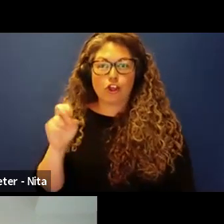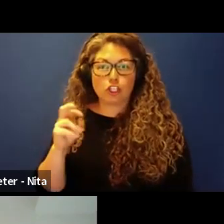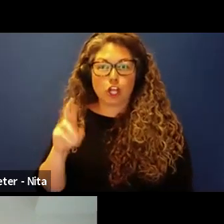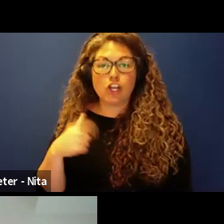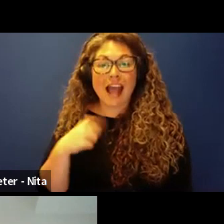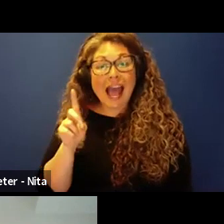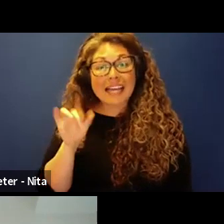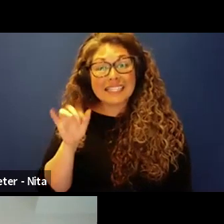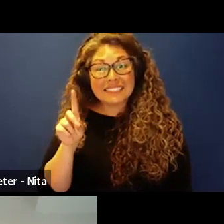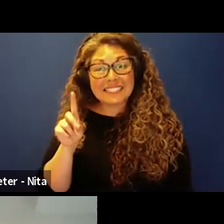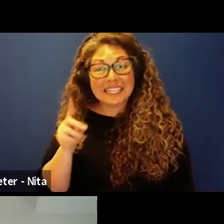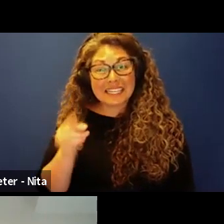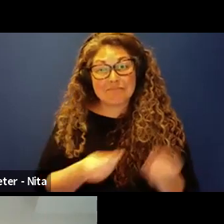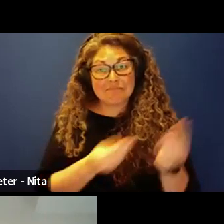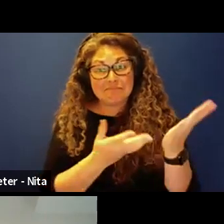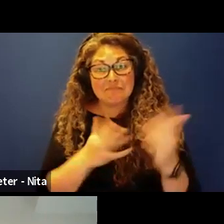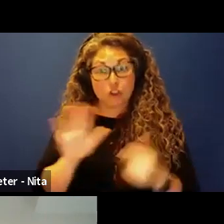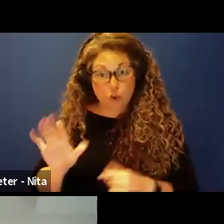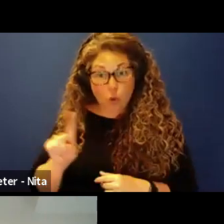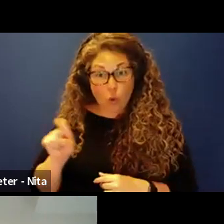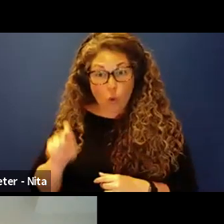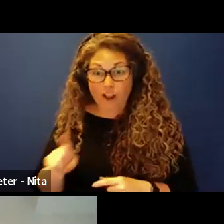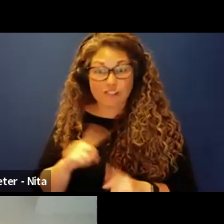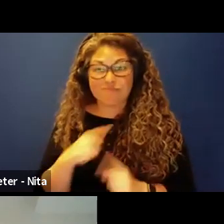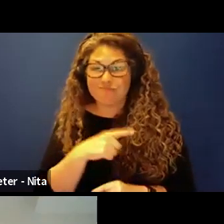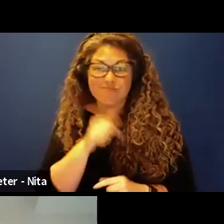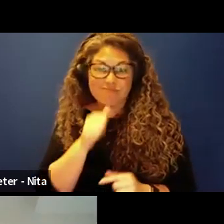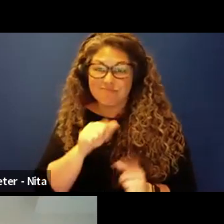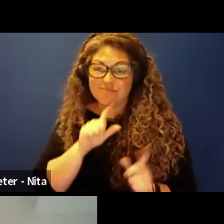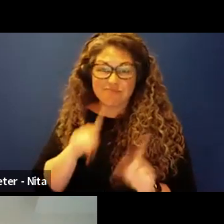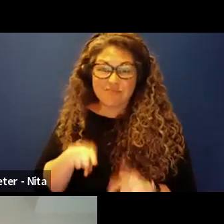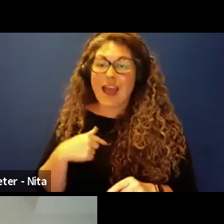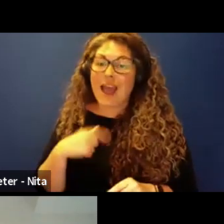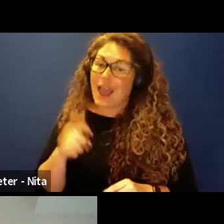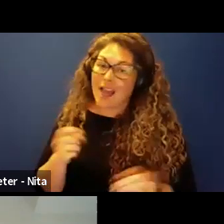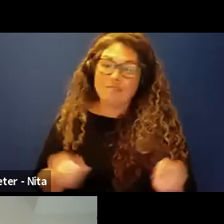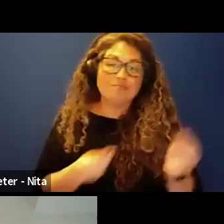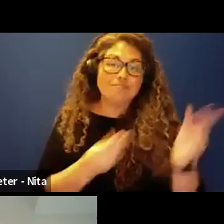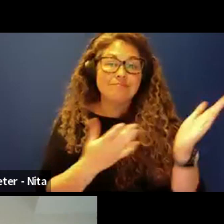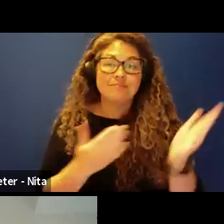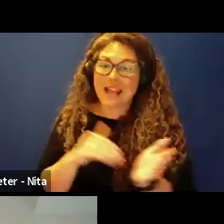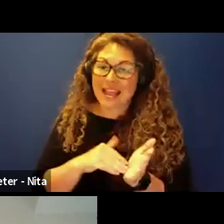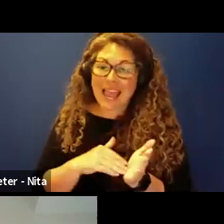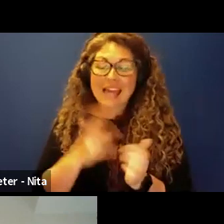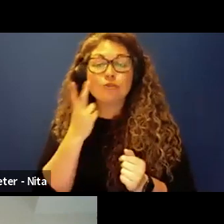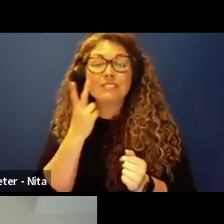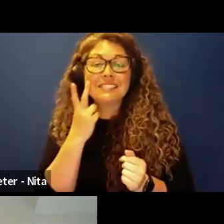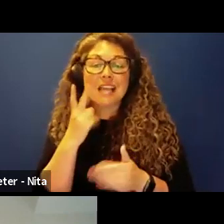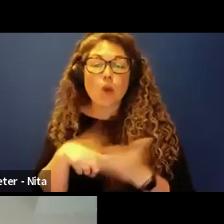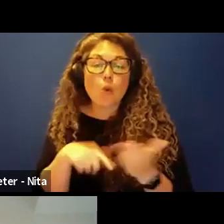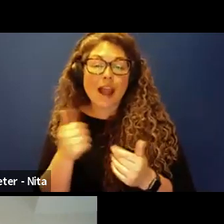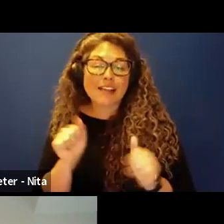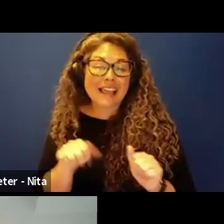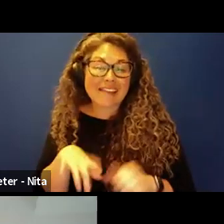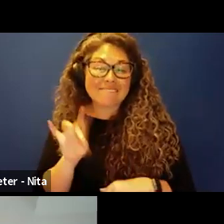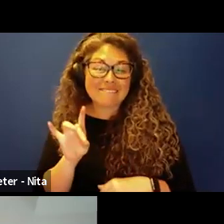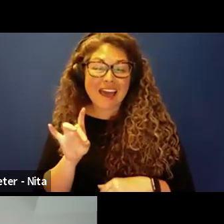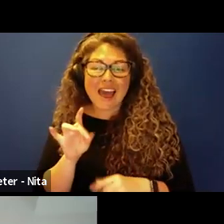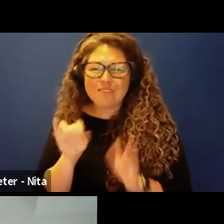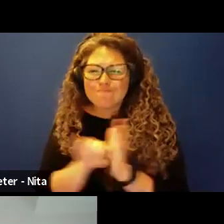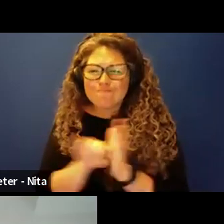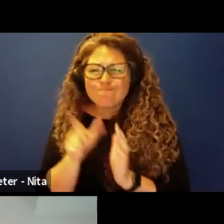They just simply went past it. So what I'll have to do is I'll just have to flag it up again, see what else I can find, like, who specifically